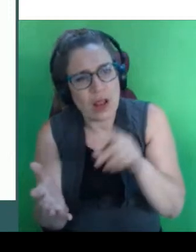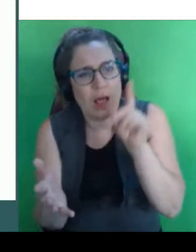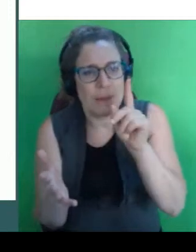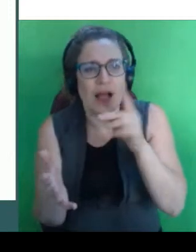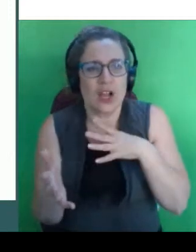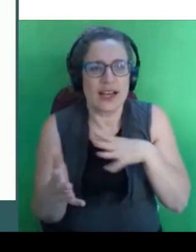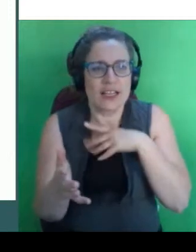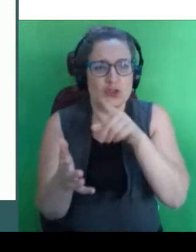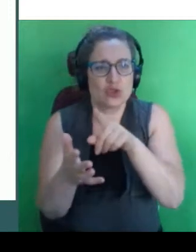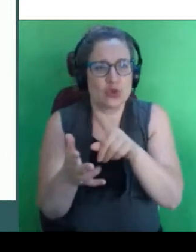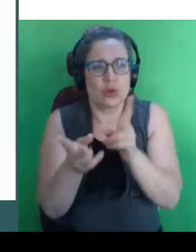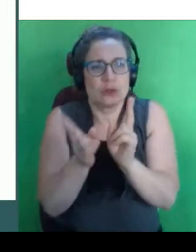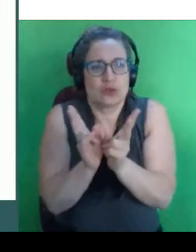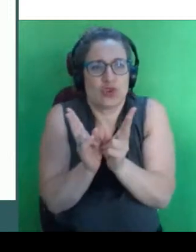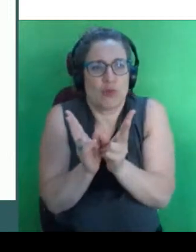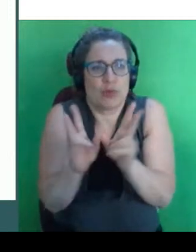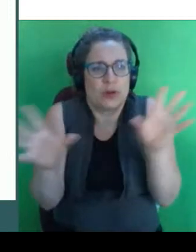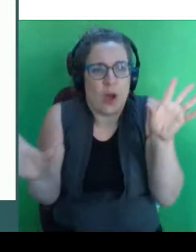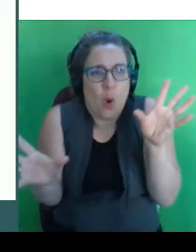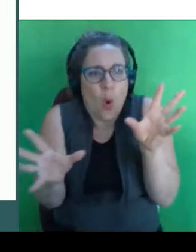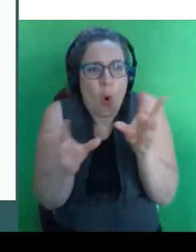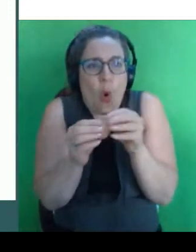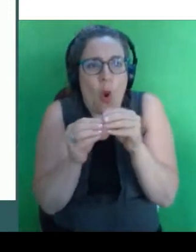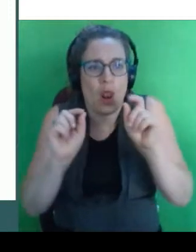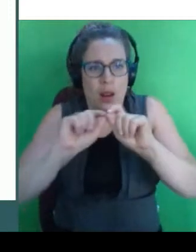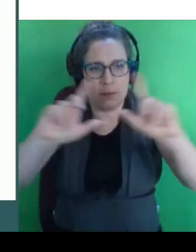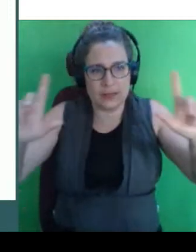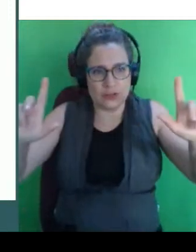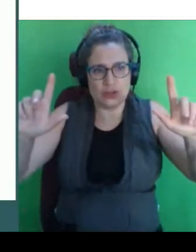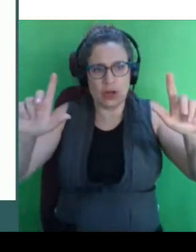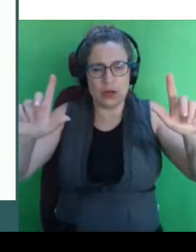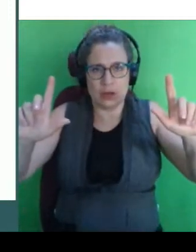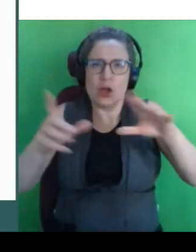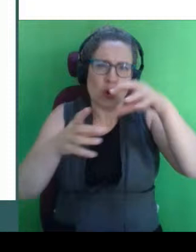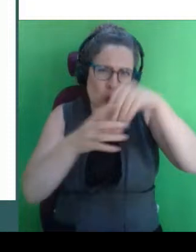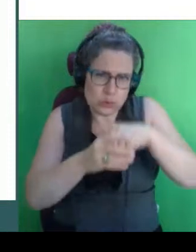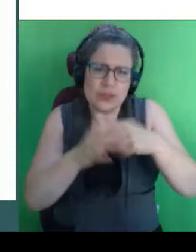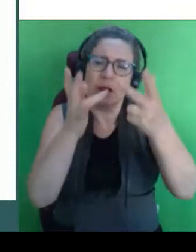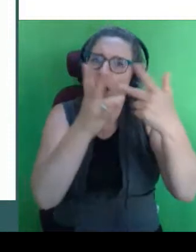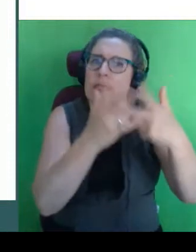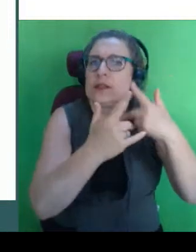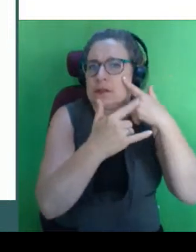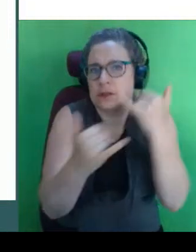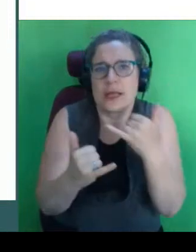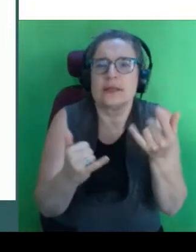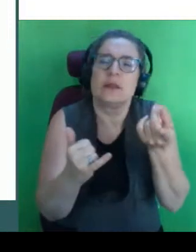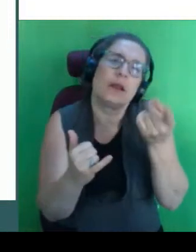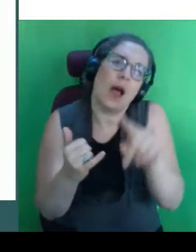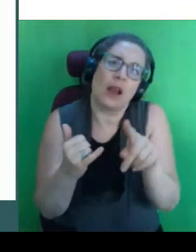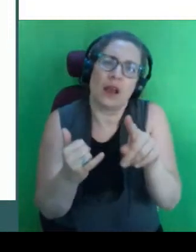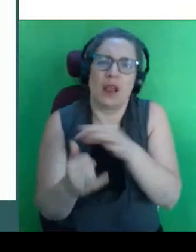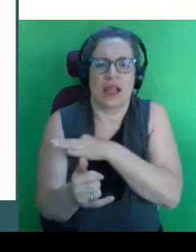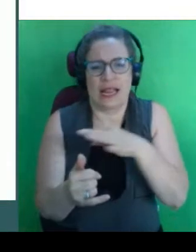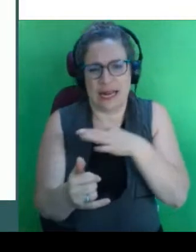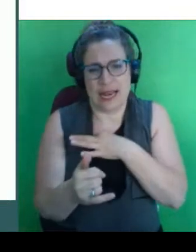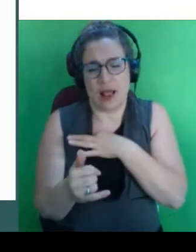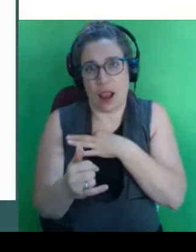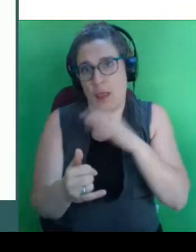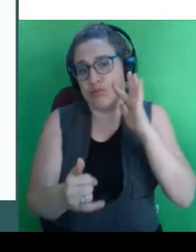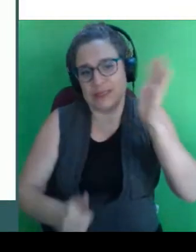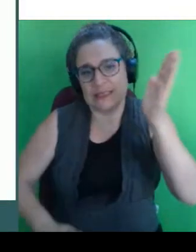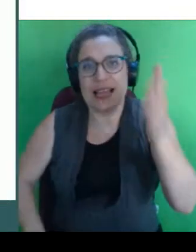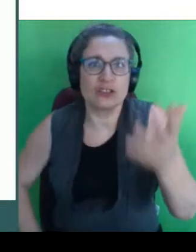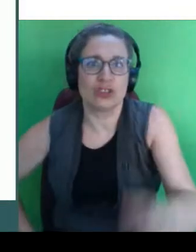terms of the whole picture, including the other tests and the clinical presentation.